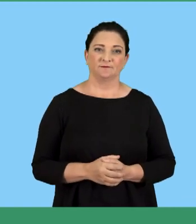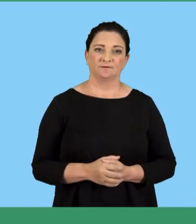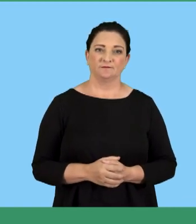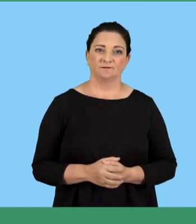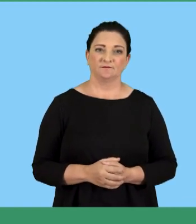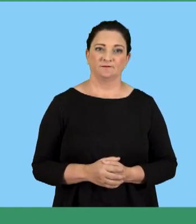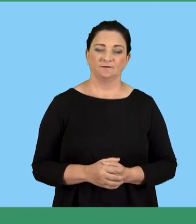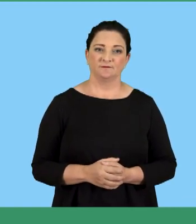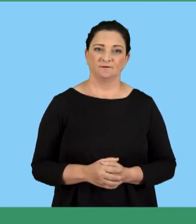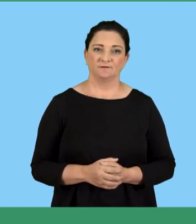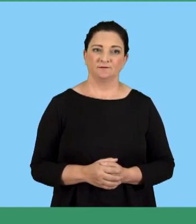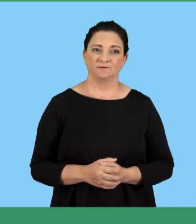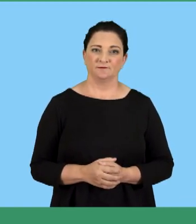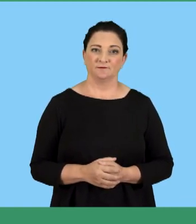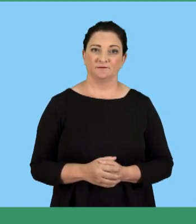their